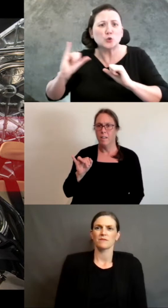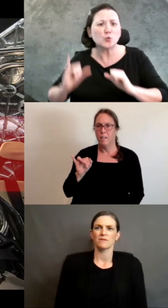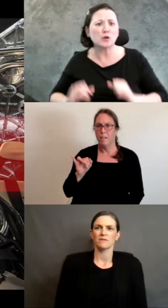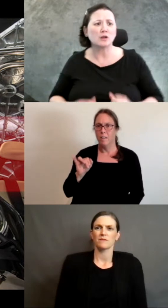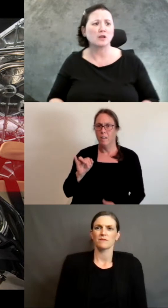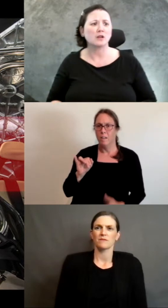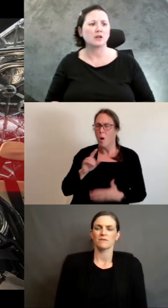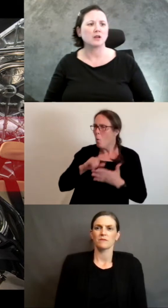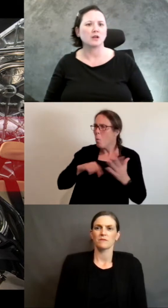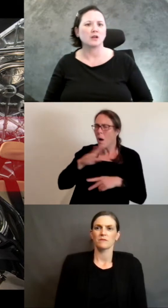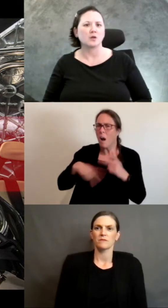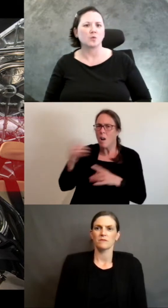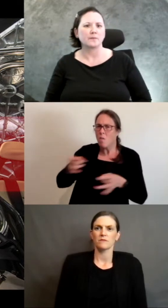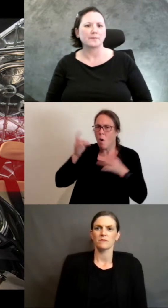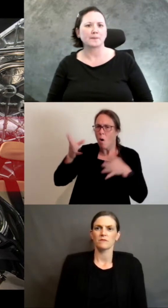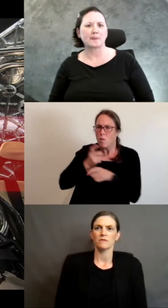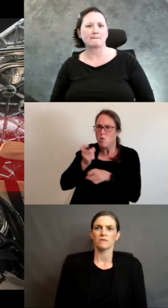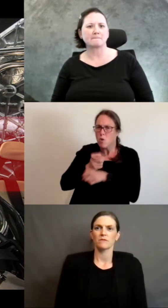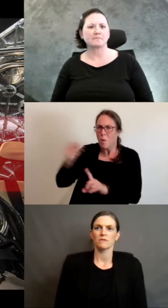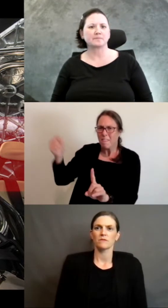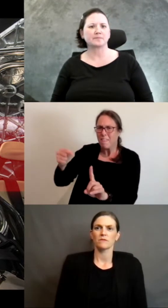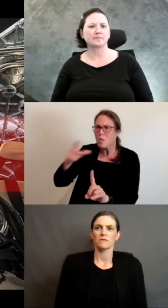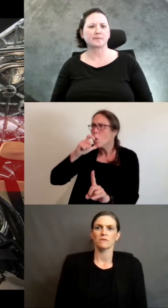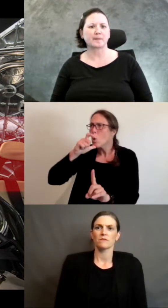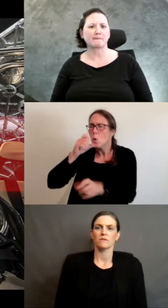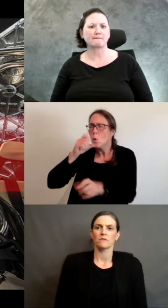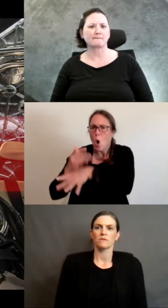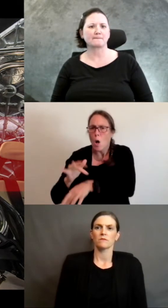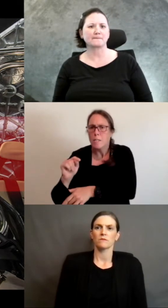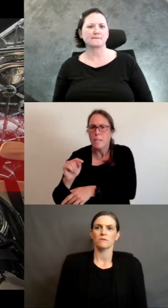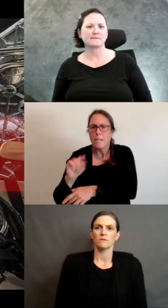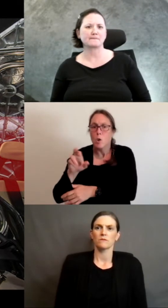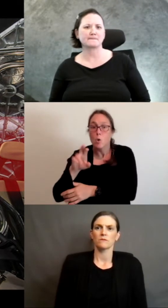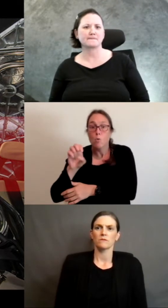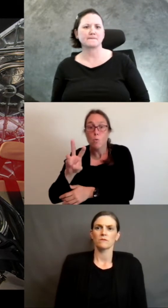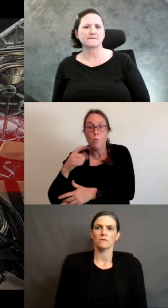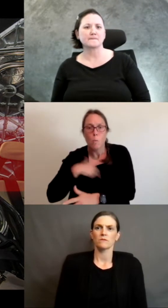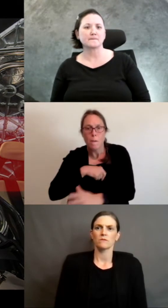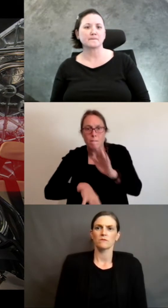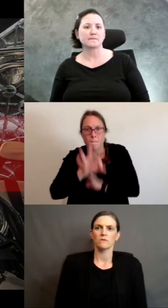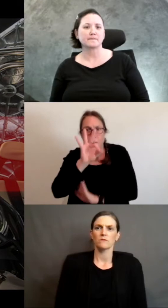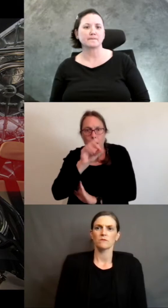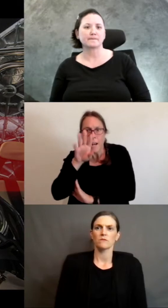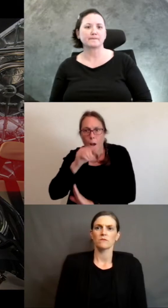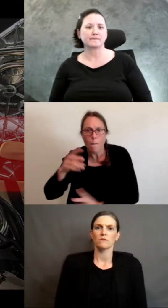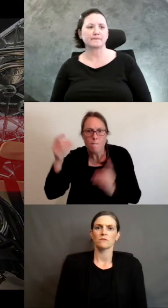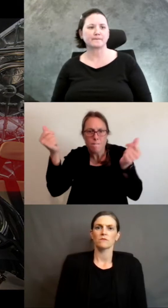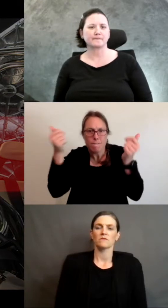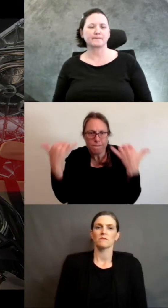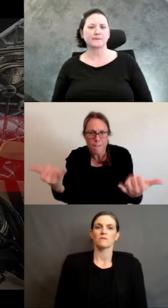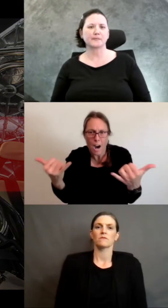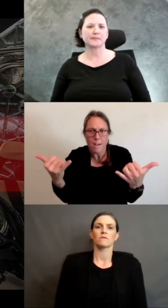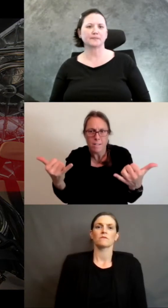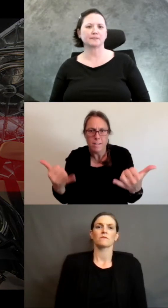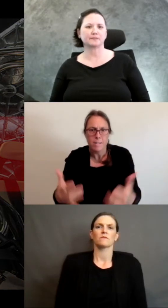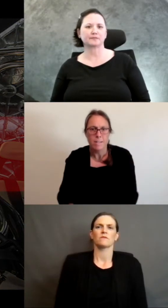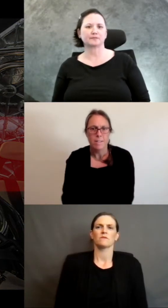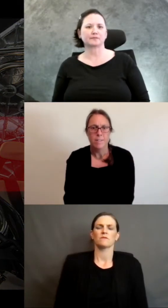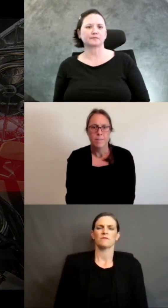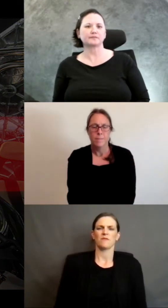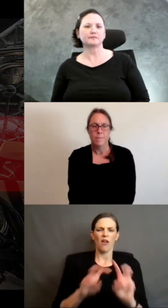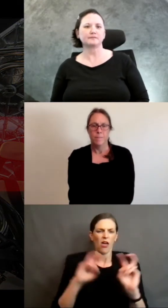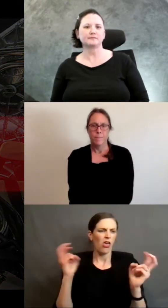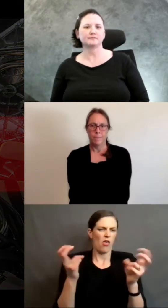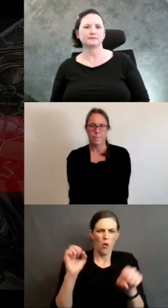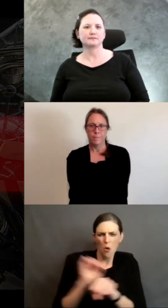And who is doing this? Crew, let's find out quickly. The scene fades on the crew working to get the